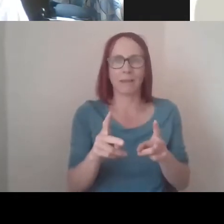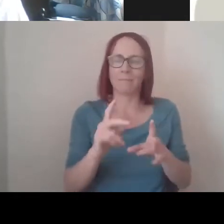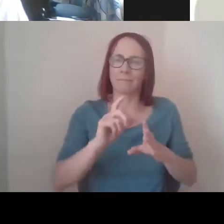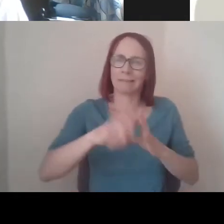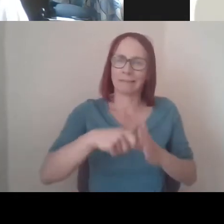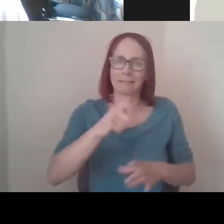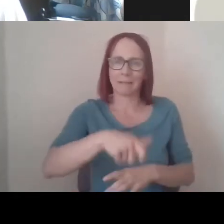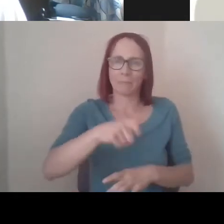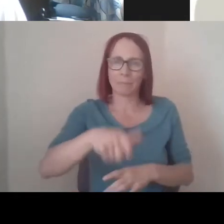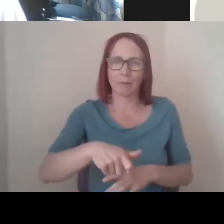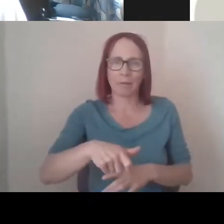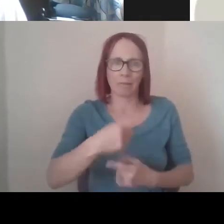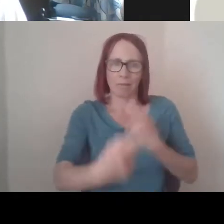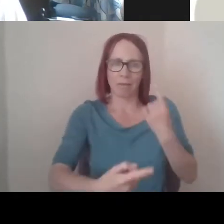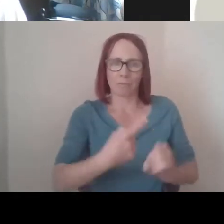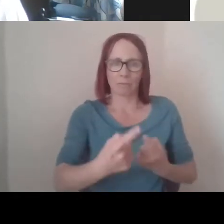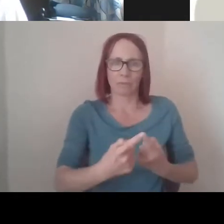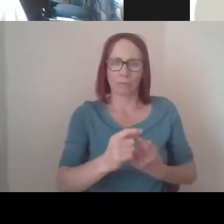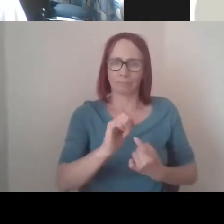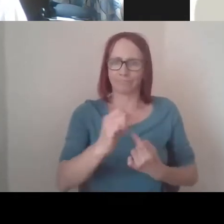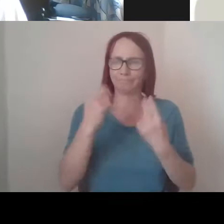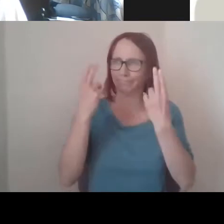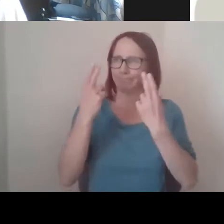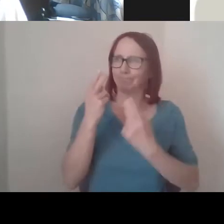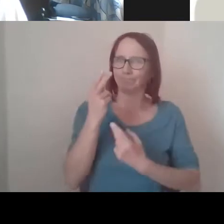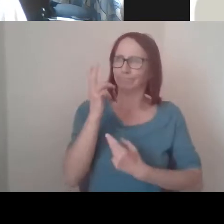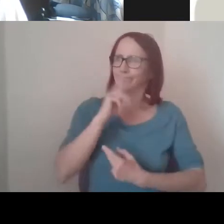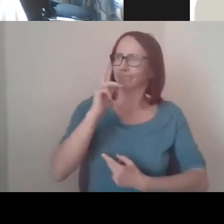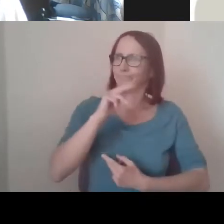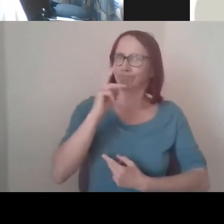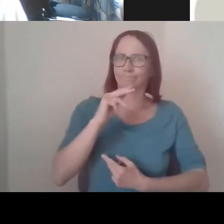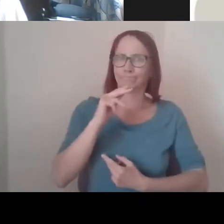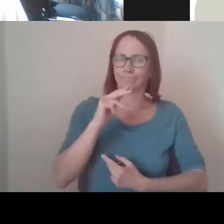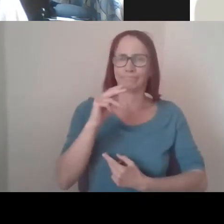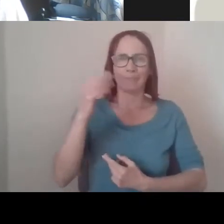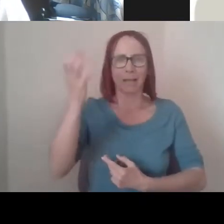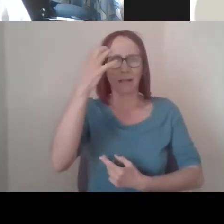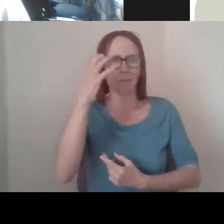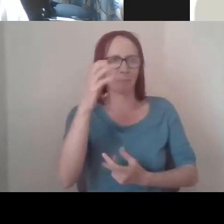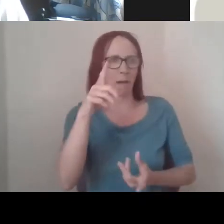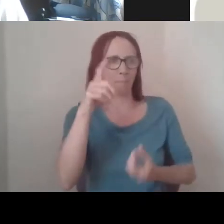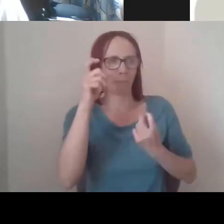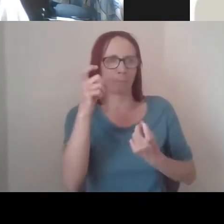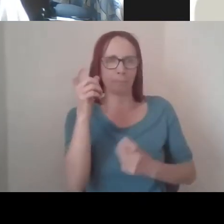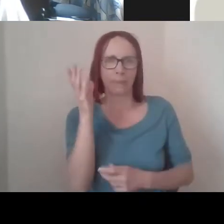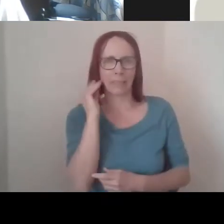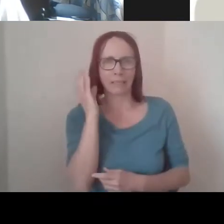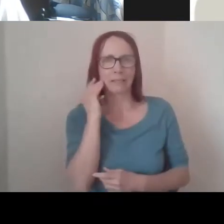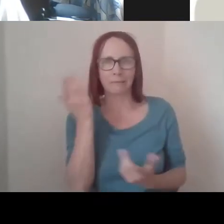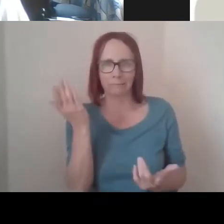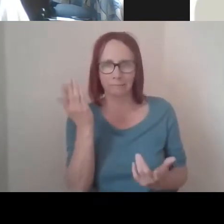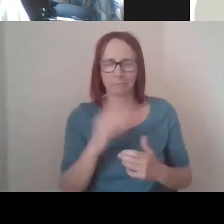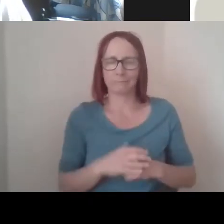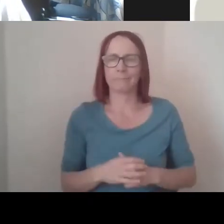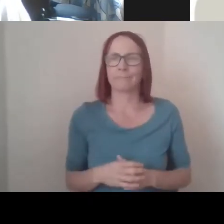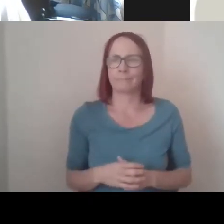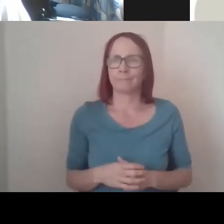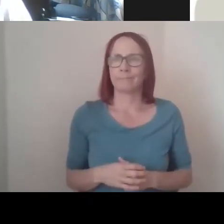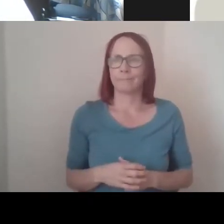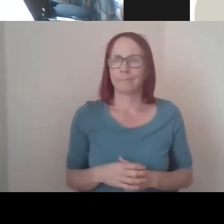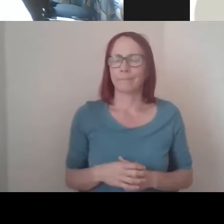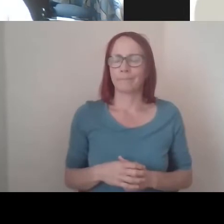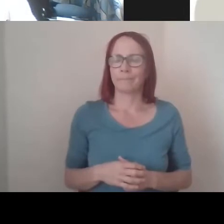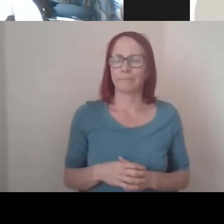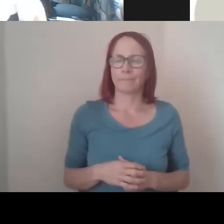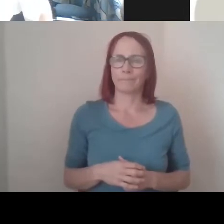disabled people to get their voices heard in government and in different bodies.